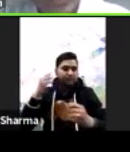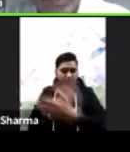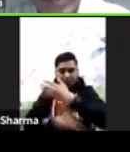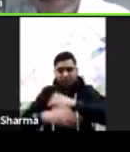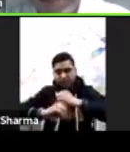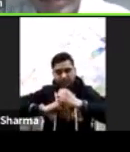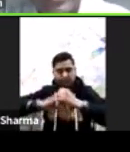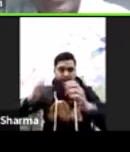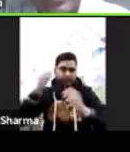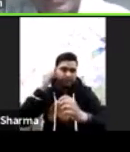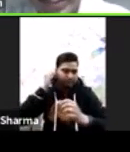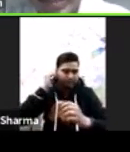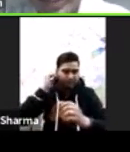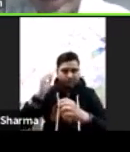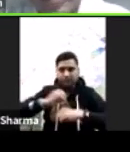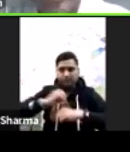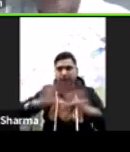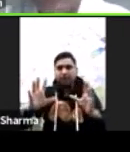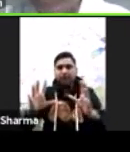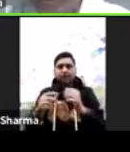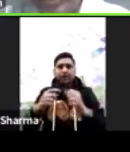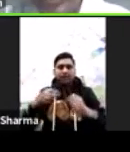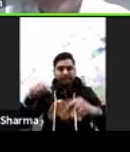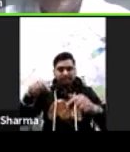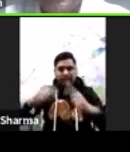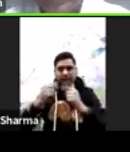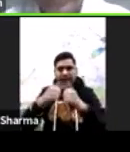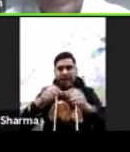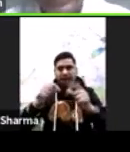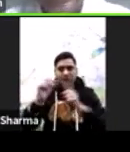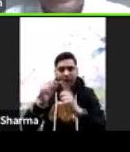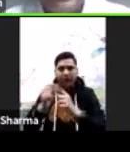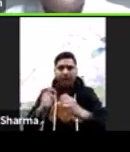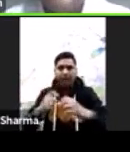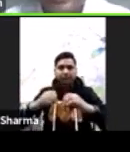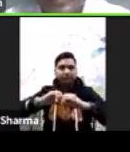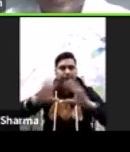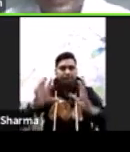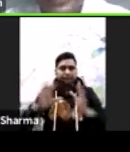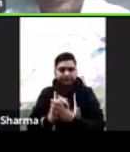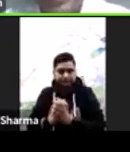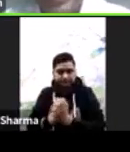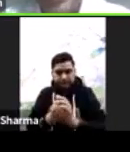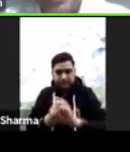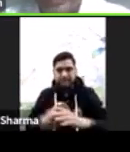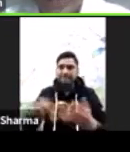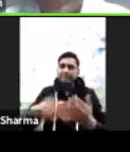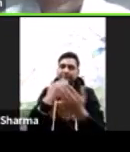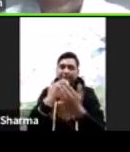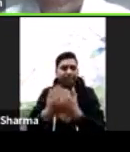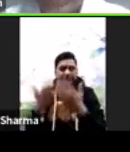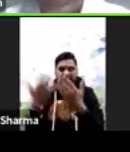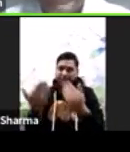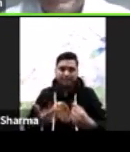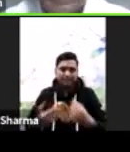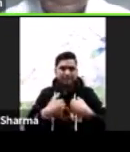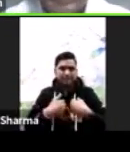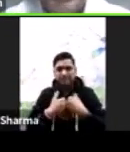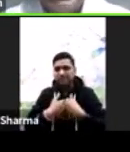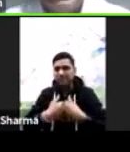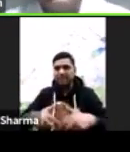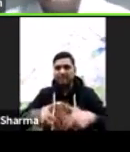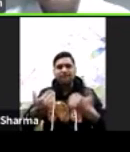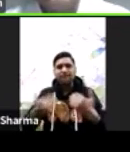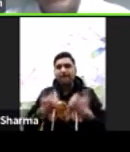thank you for being with us this evening for the launch of Capsarathi. It has been a great pleasure. Have a wonderful rest of the evening and a